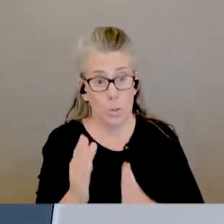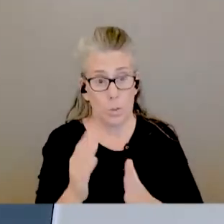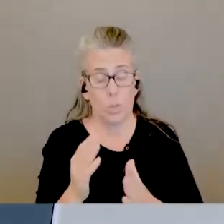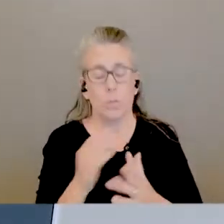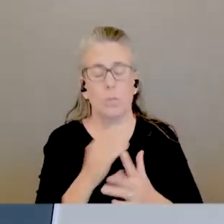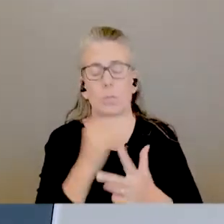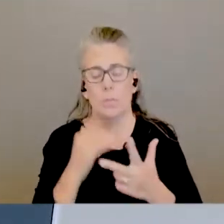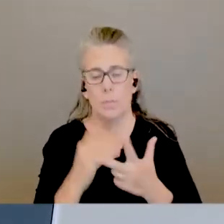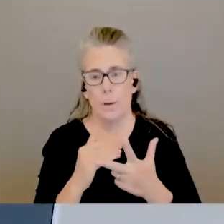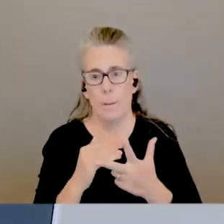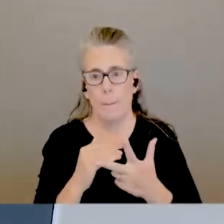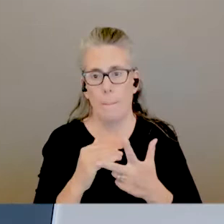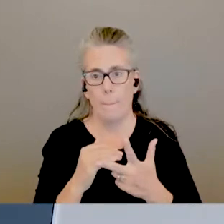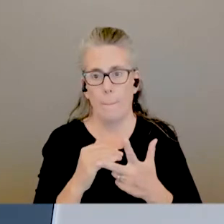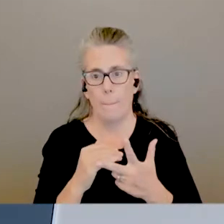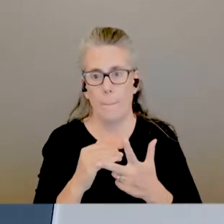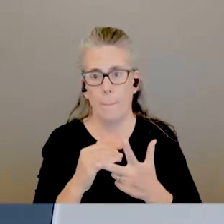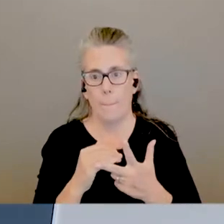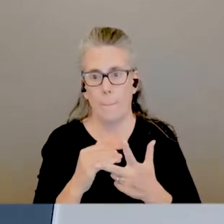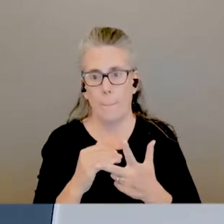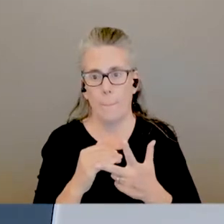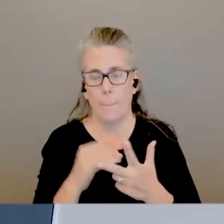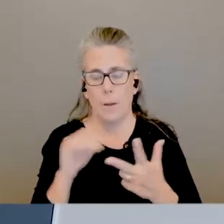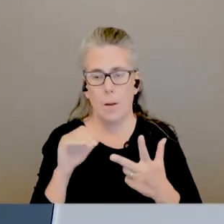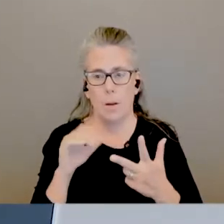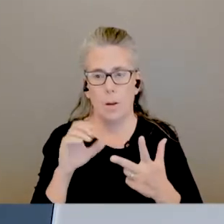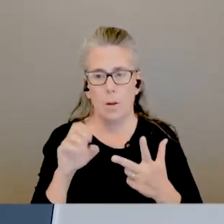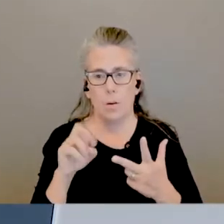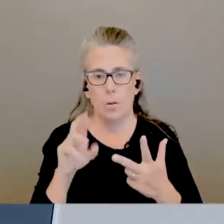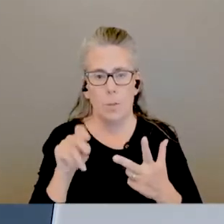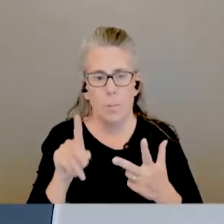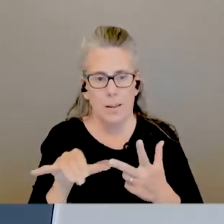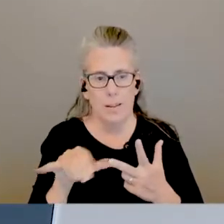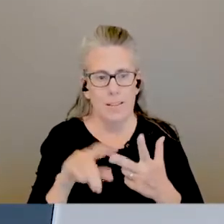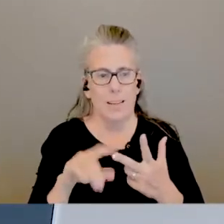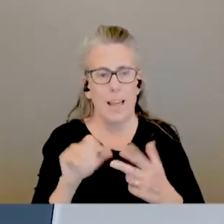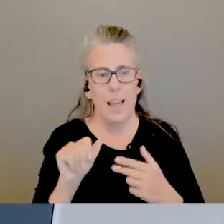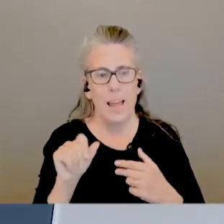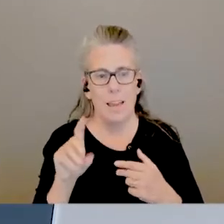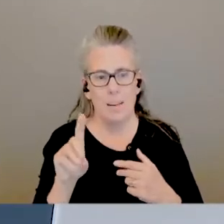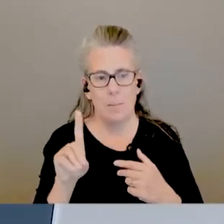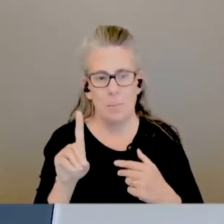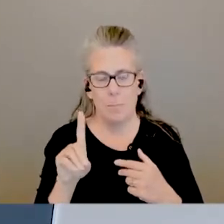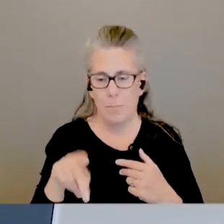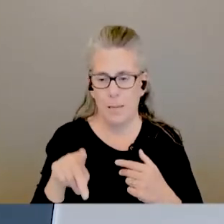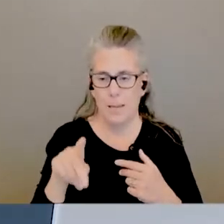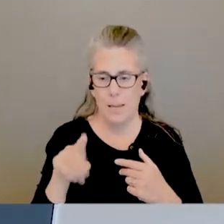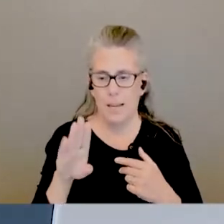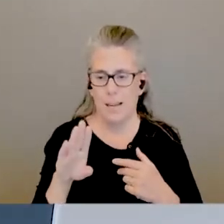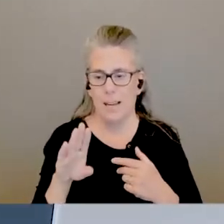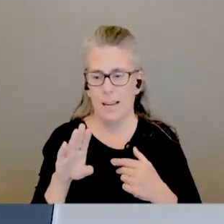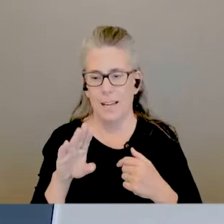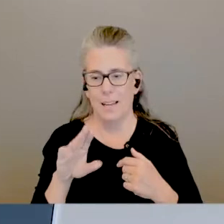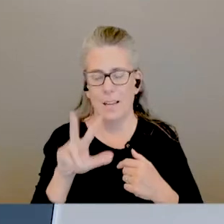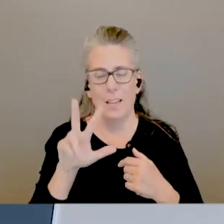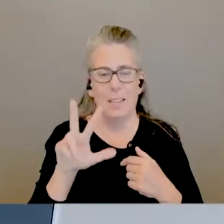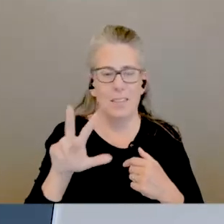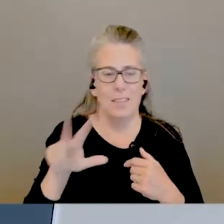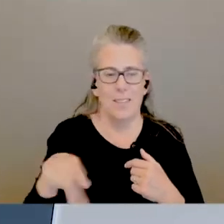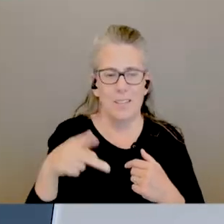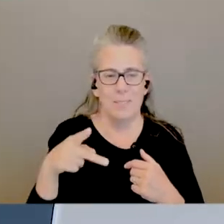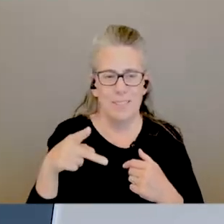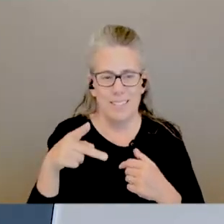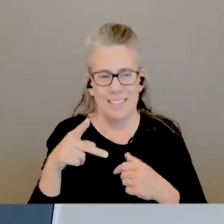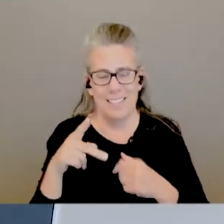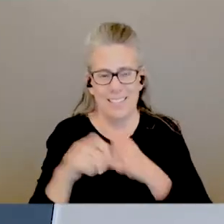have 3P API developers, third-party API developers, who build more tools and services on top of our public APIs so that they can